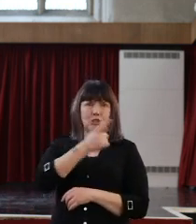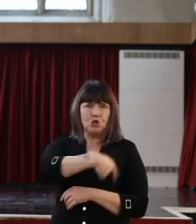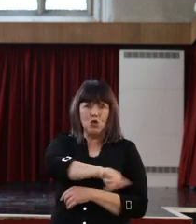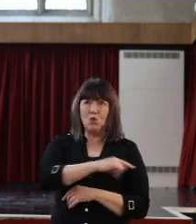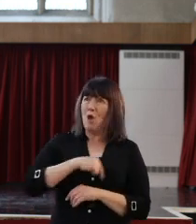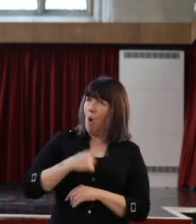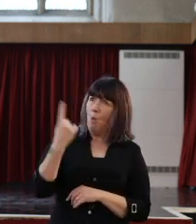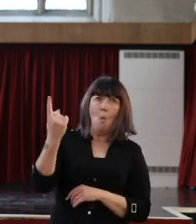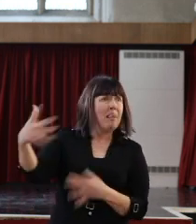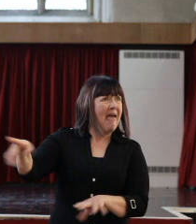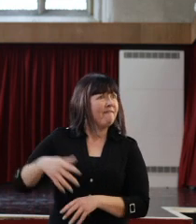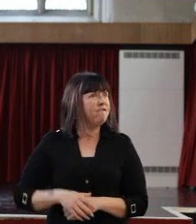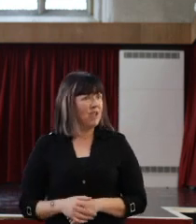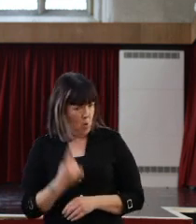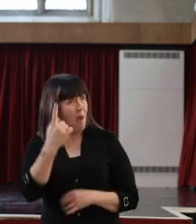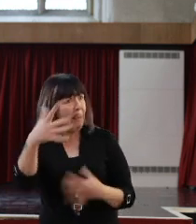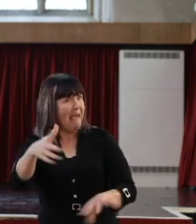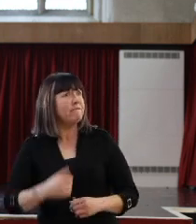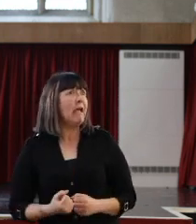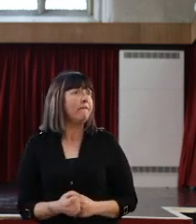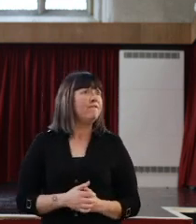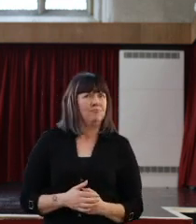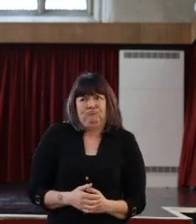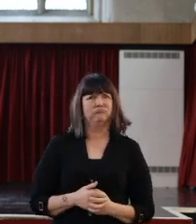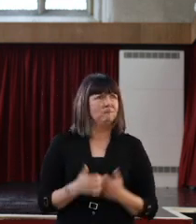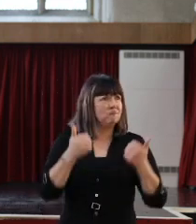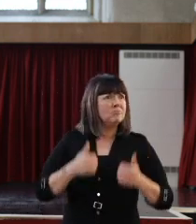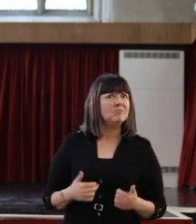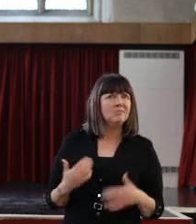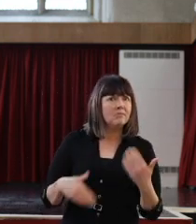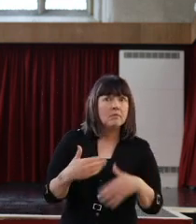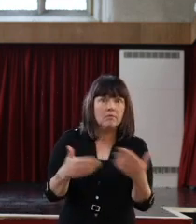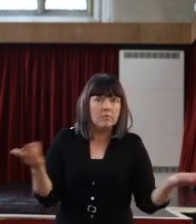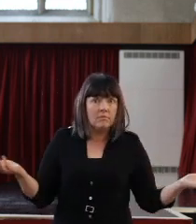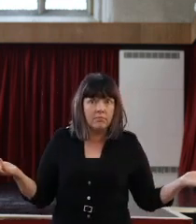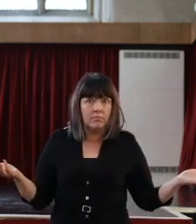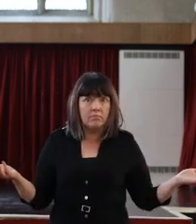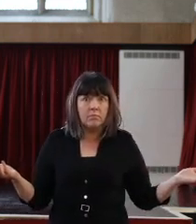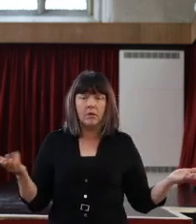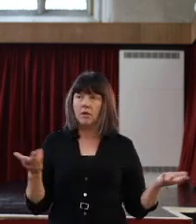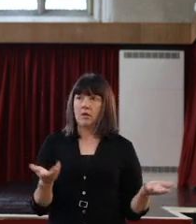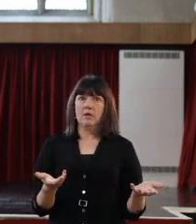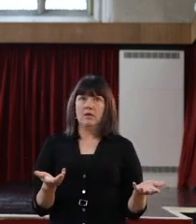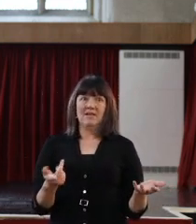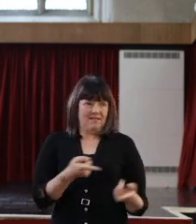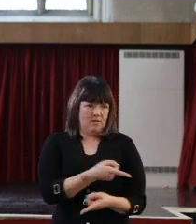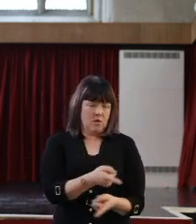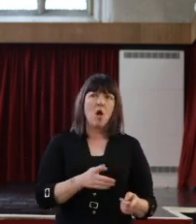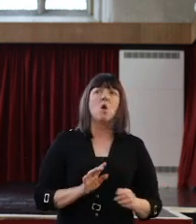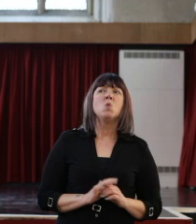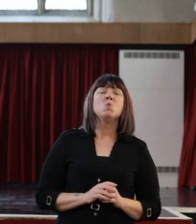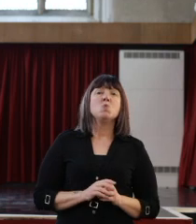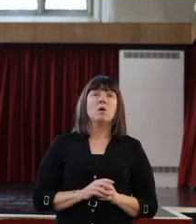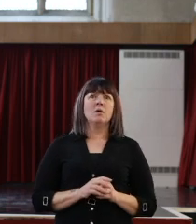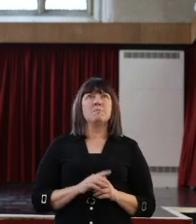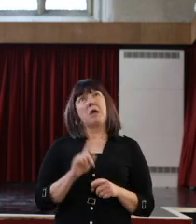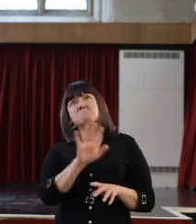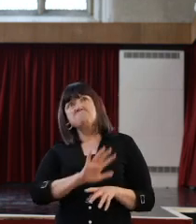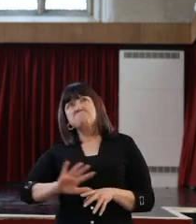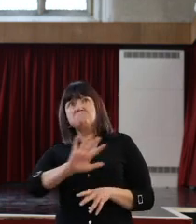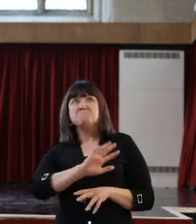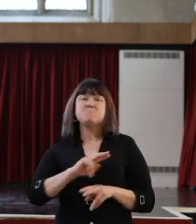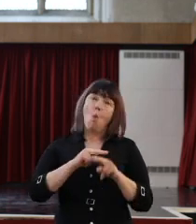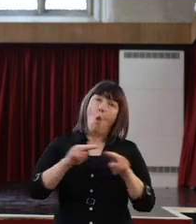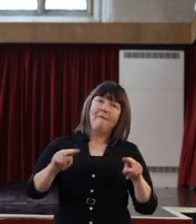left, haven't you? So nothing was really said. No one asked how I was. I was back at school about a week and a half later,